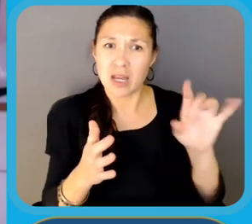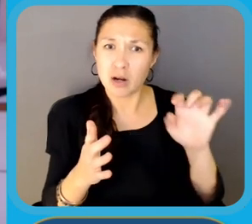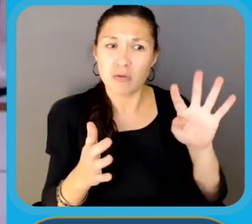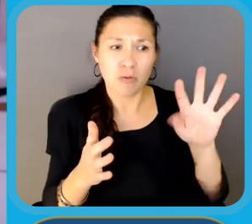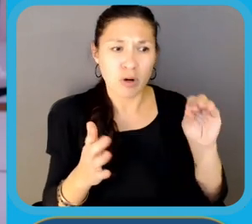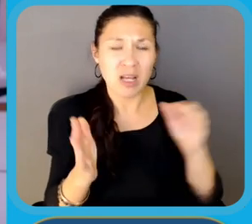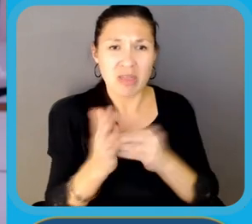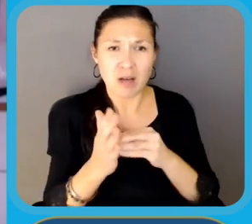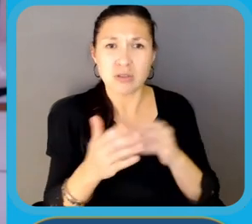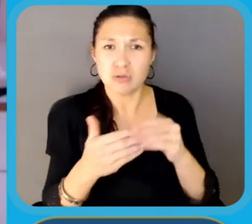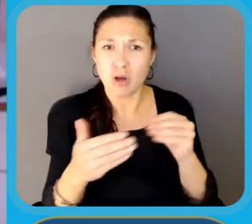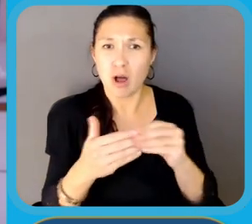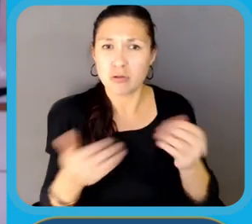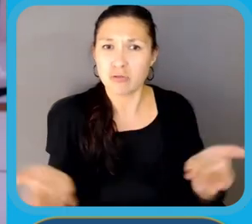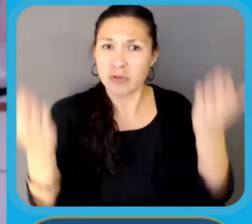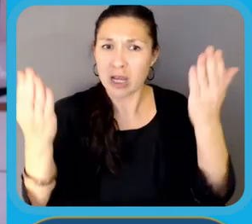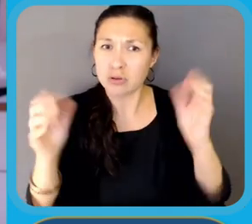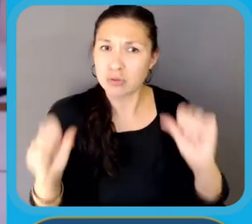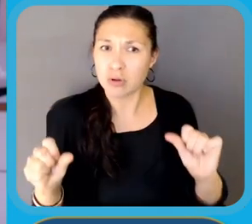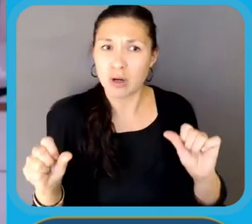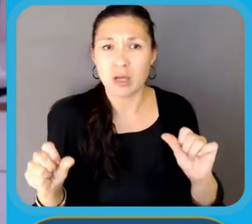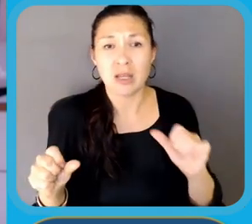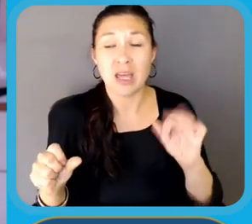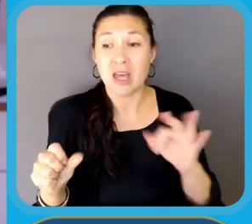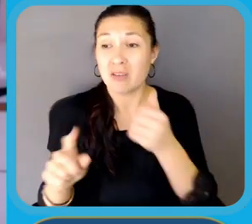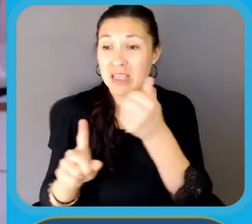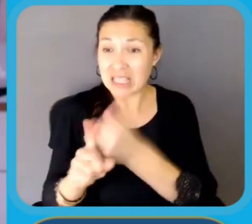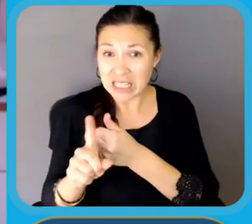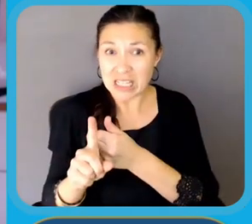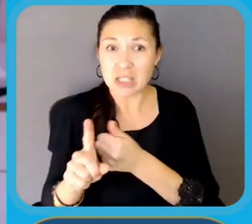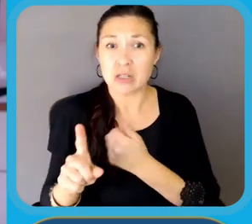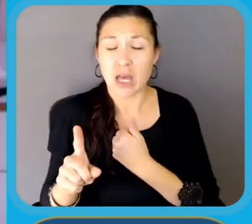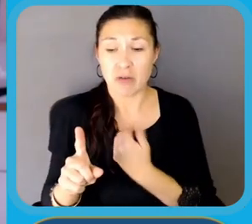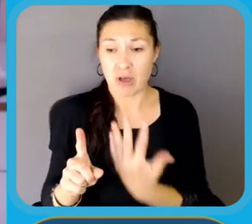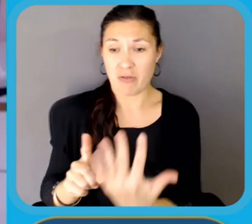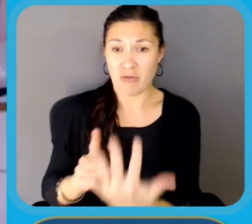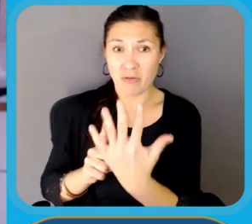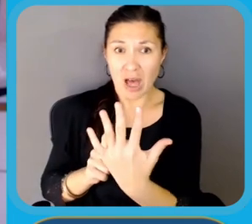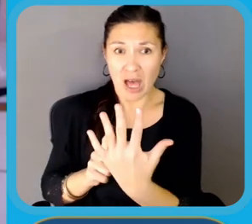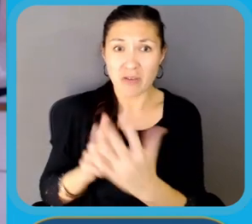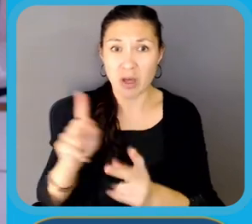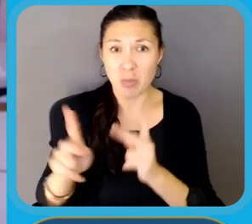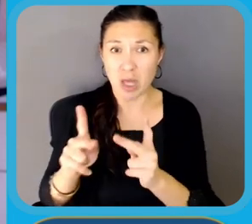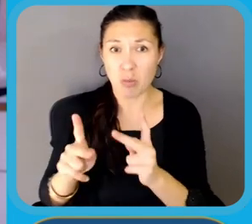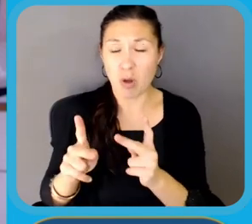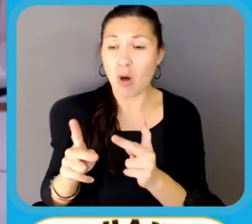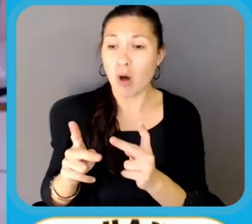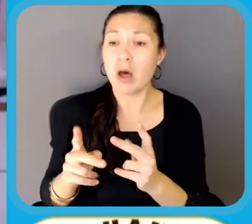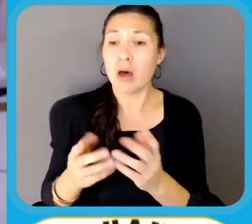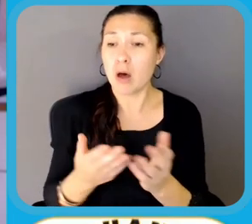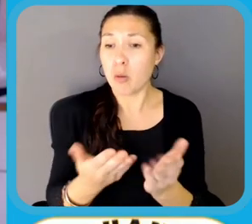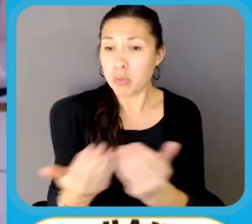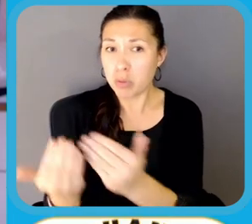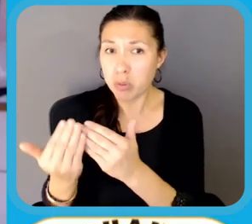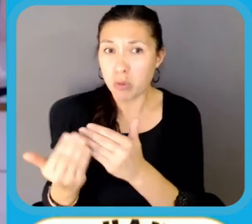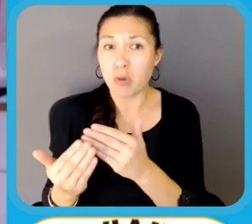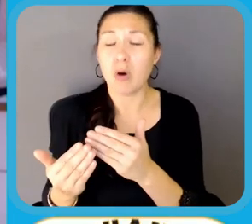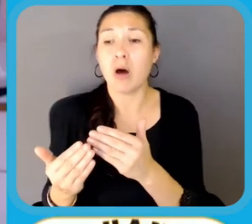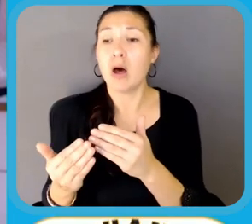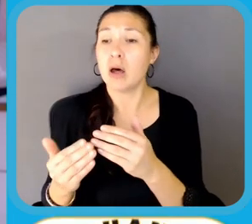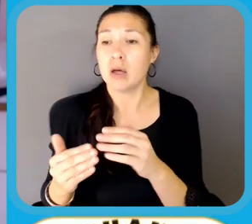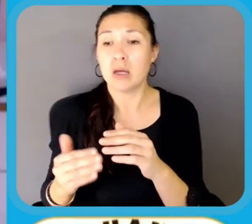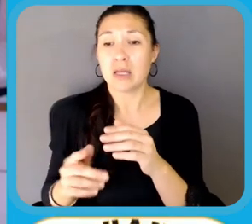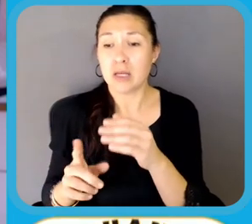$840,000. And if each of us found five Democrats to do it also, we could raise $4,200,000. We don't